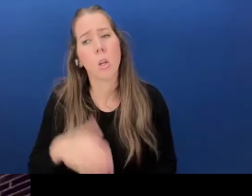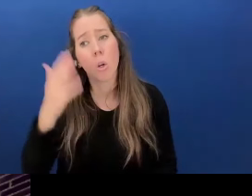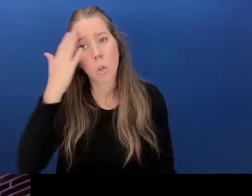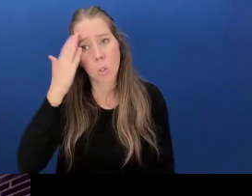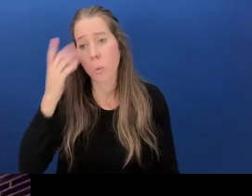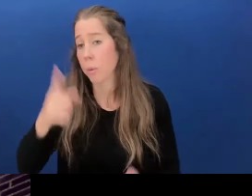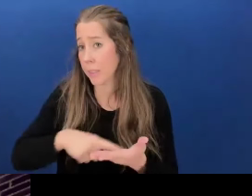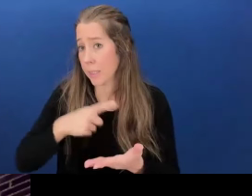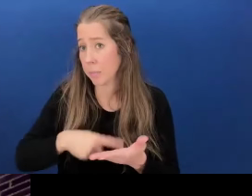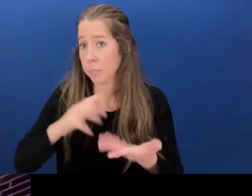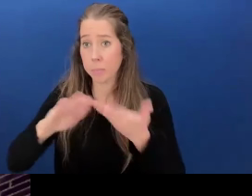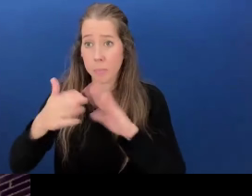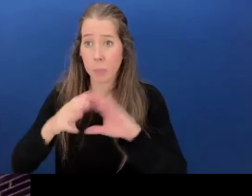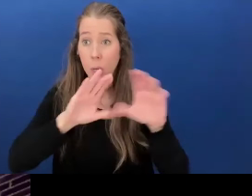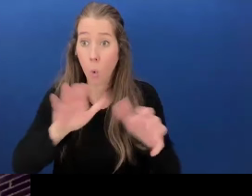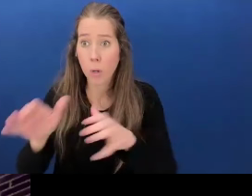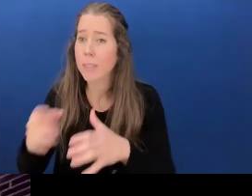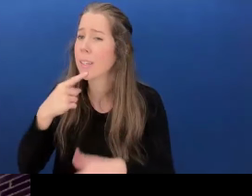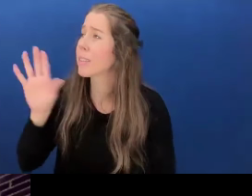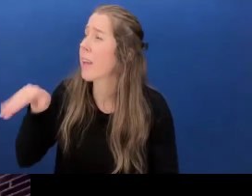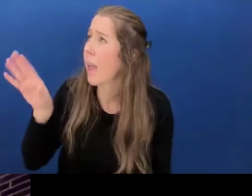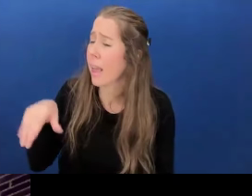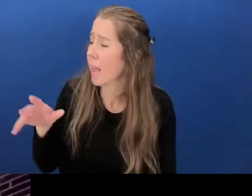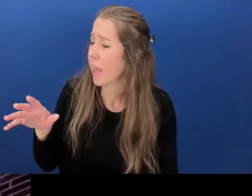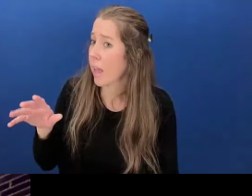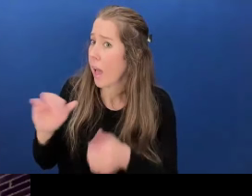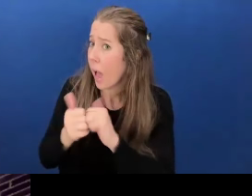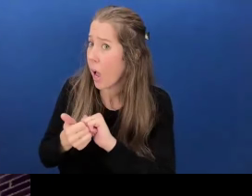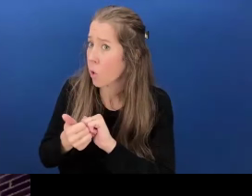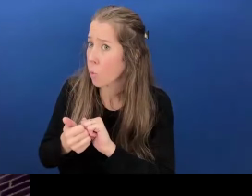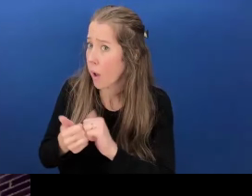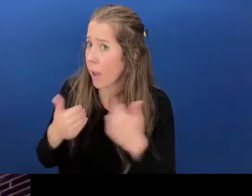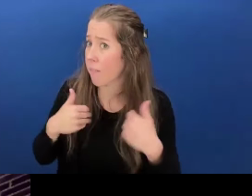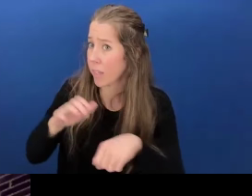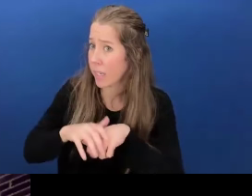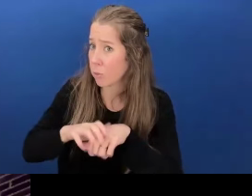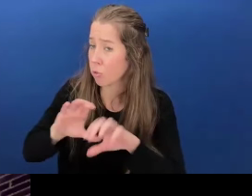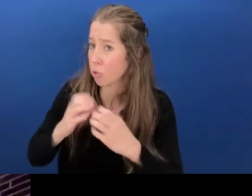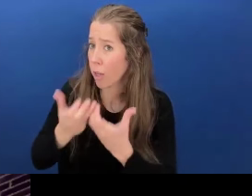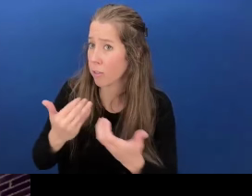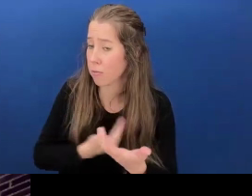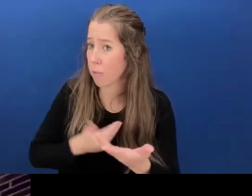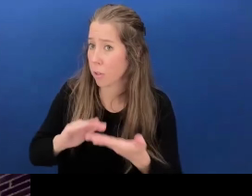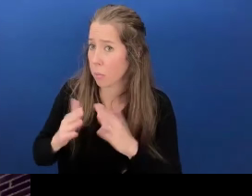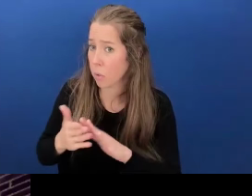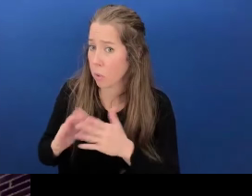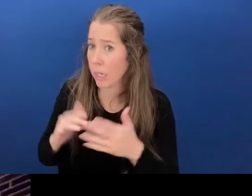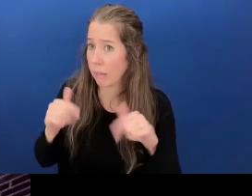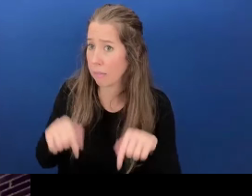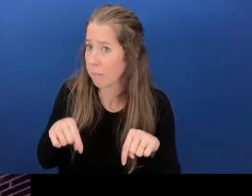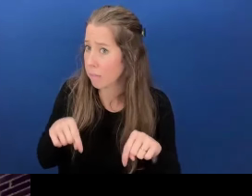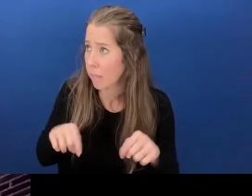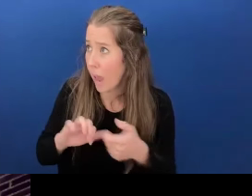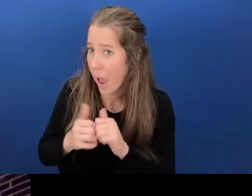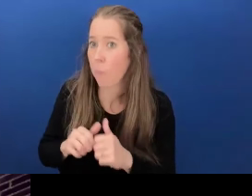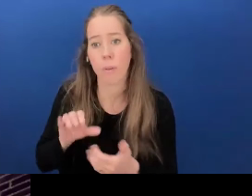occasionally community organizations that are like, hey, how can I get an English class out here in our community? You know, that